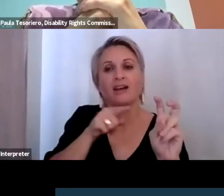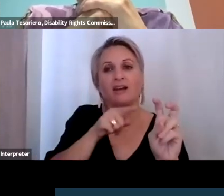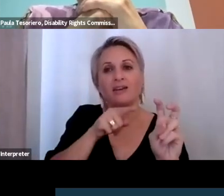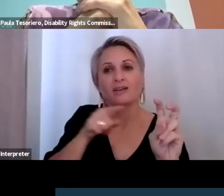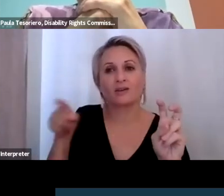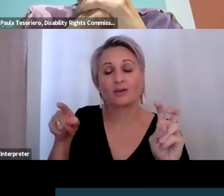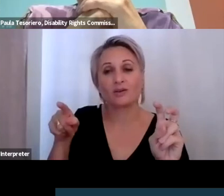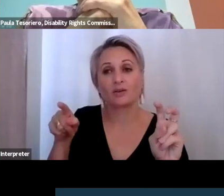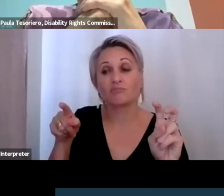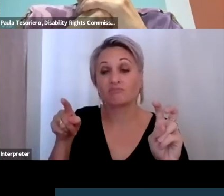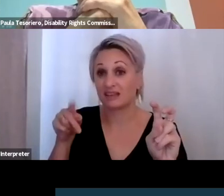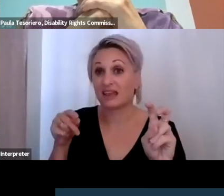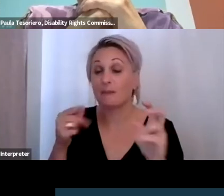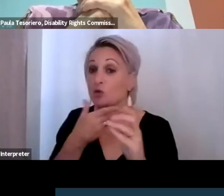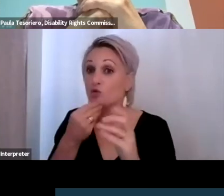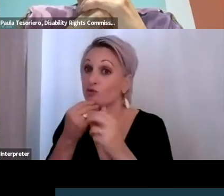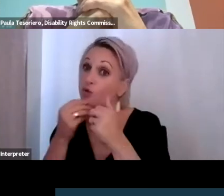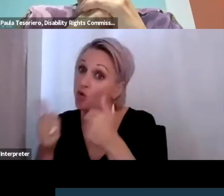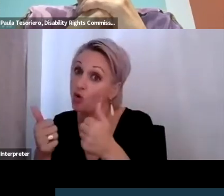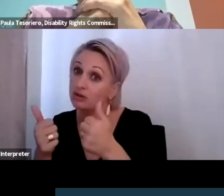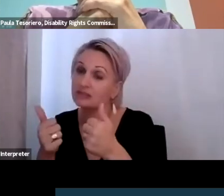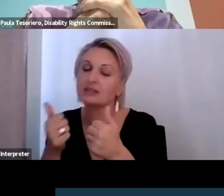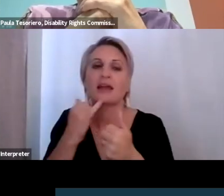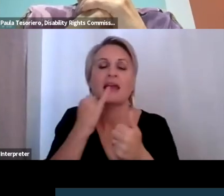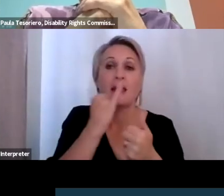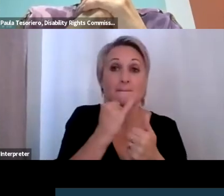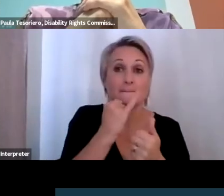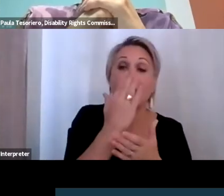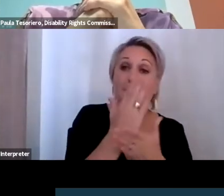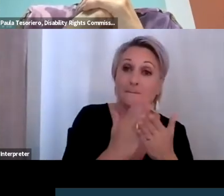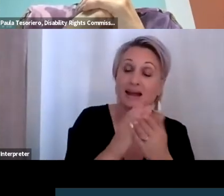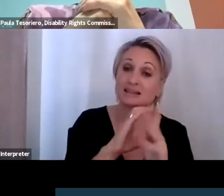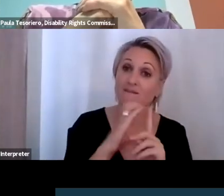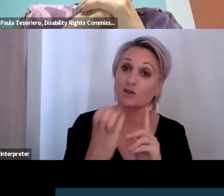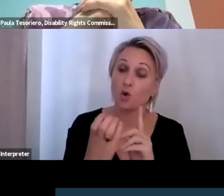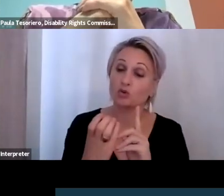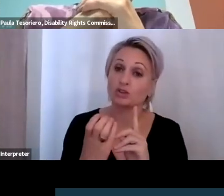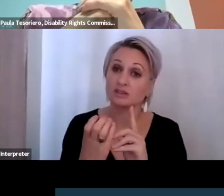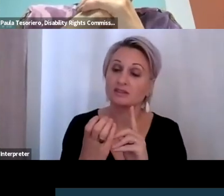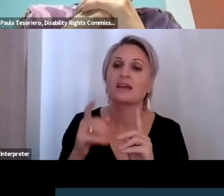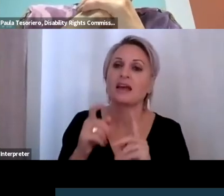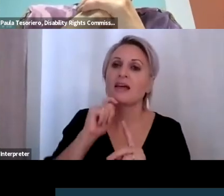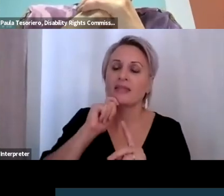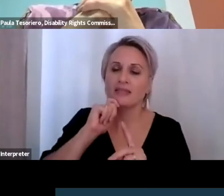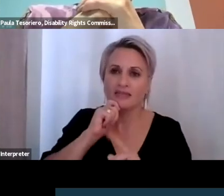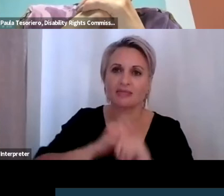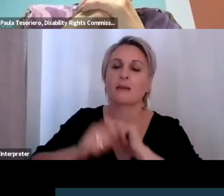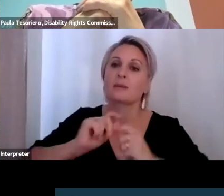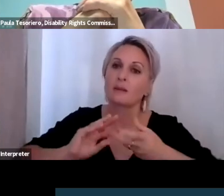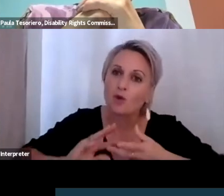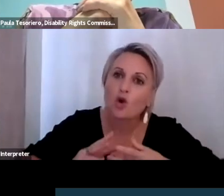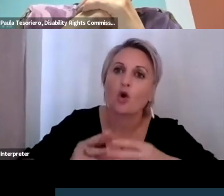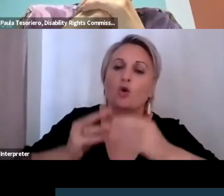both good and bad parts of a culture, to become cultivators of the culture of where the organisation wants to